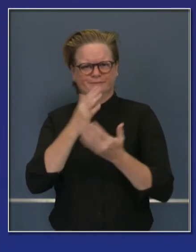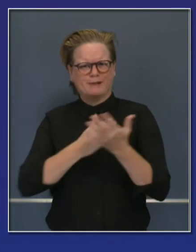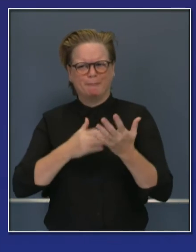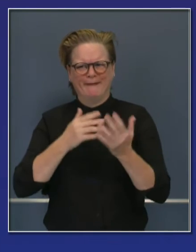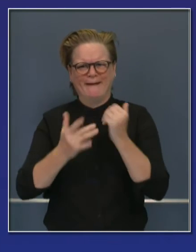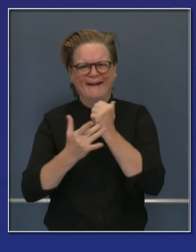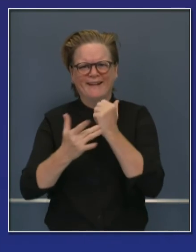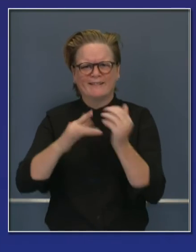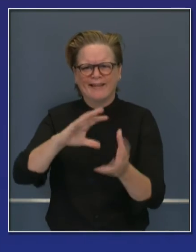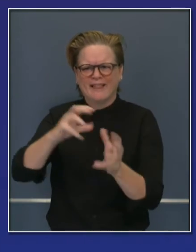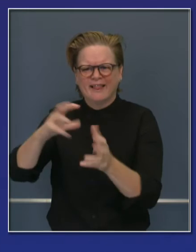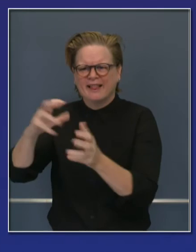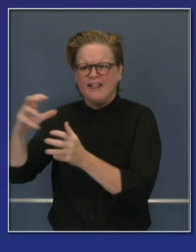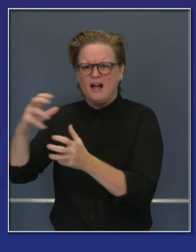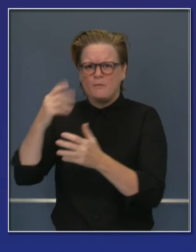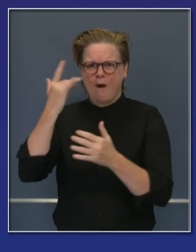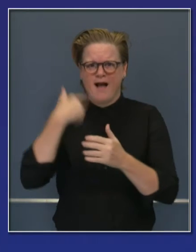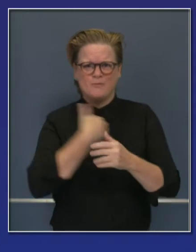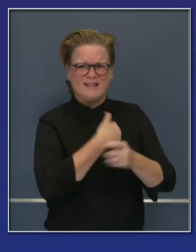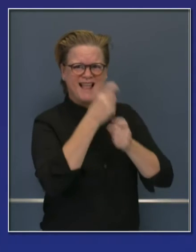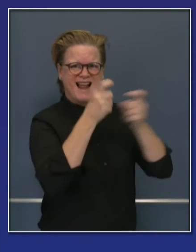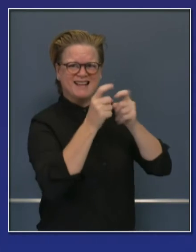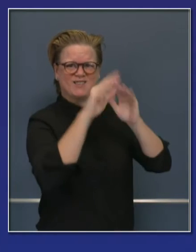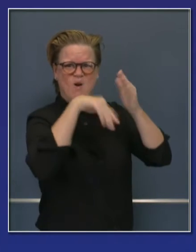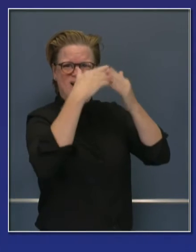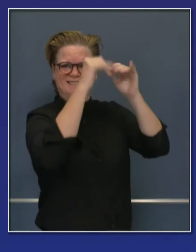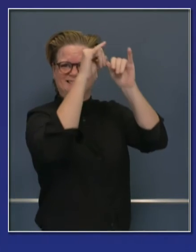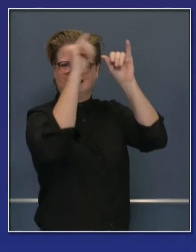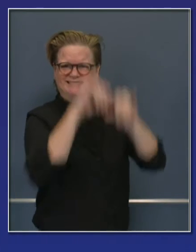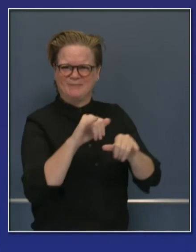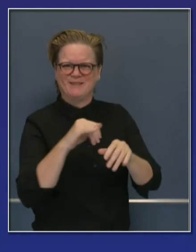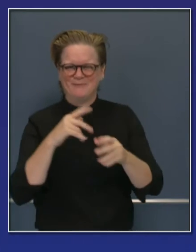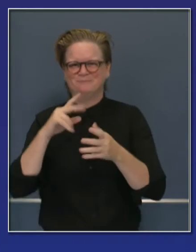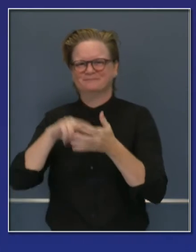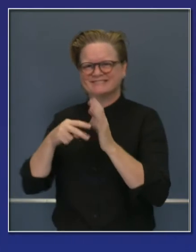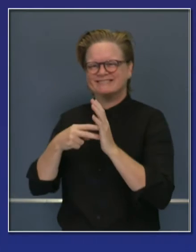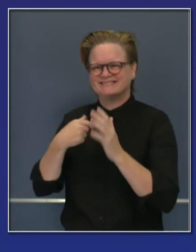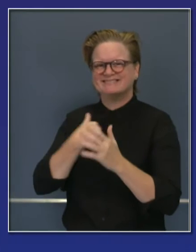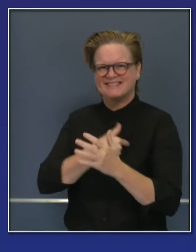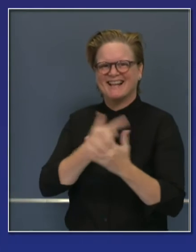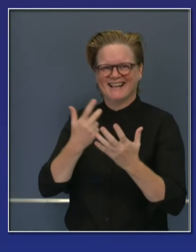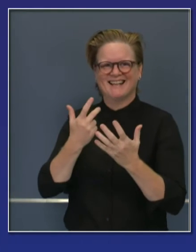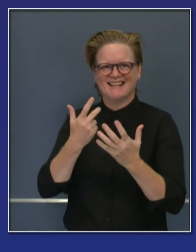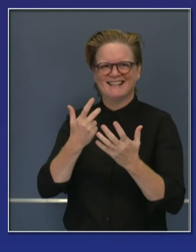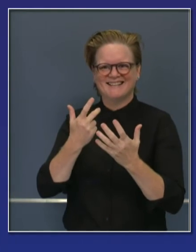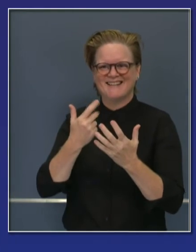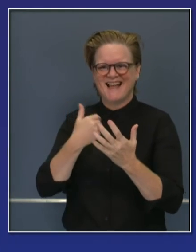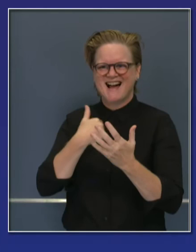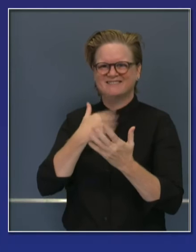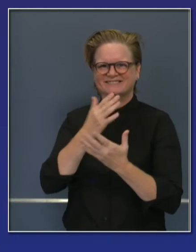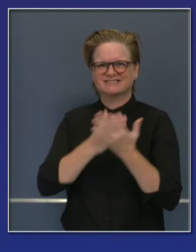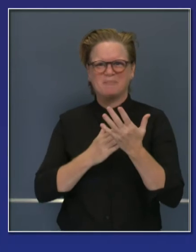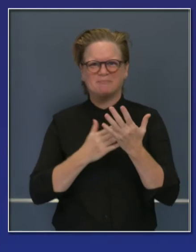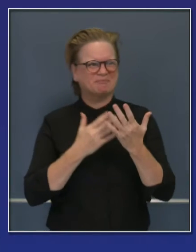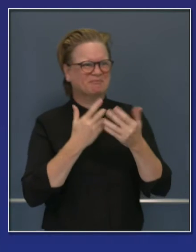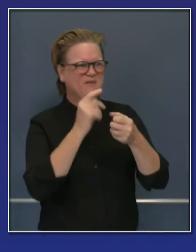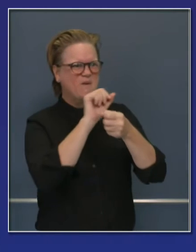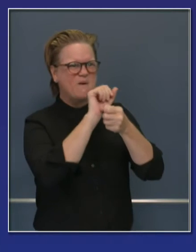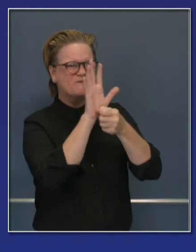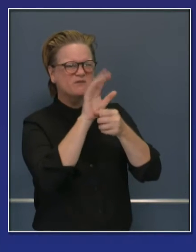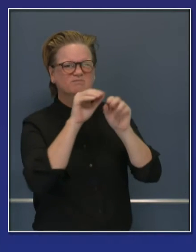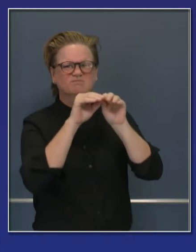for existing systems to manage at the scale of a pandemic. I'll remind you that there are